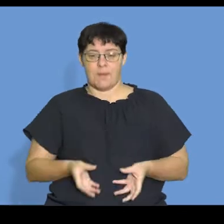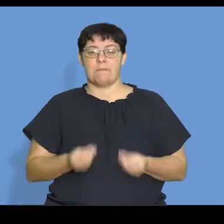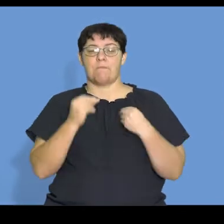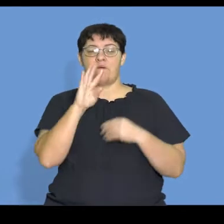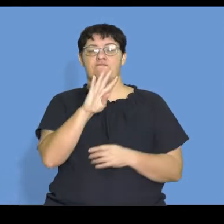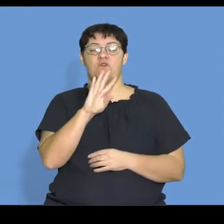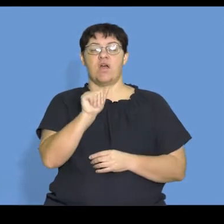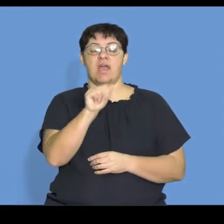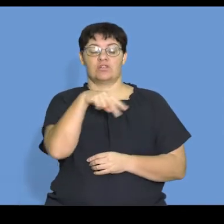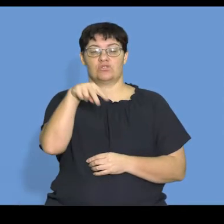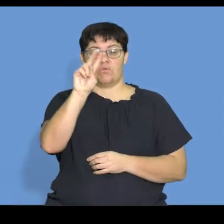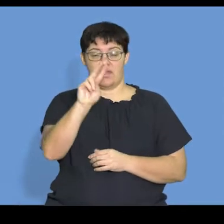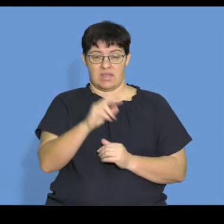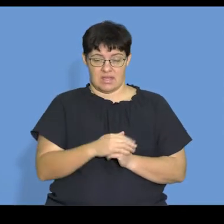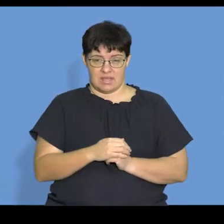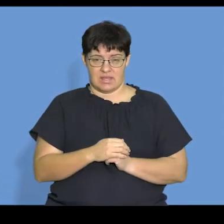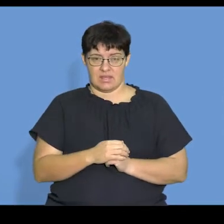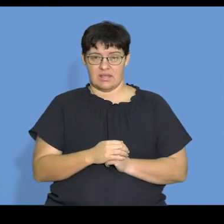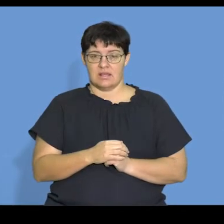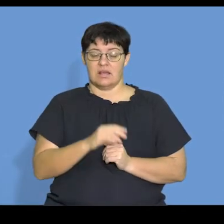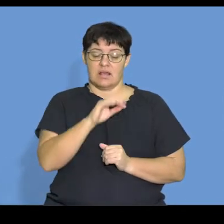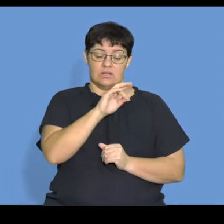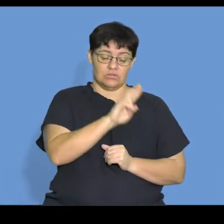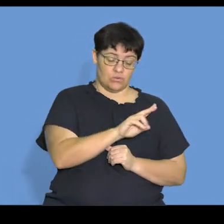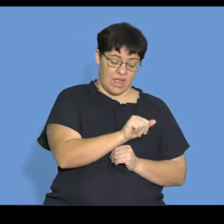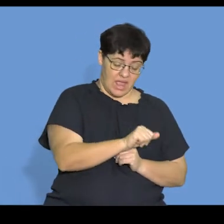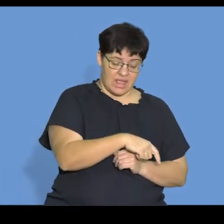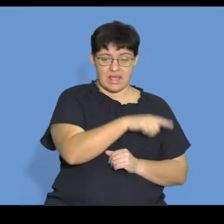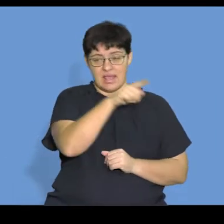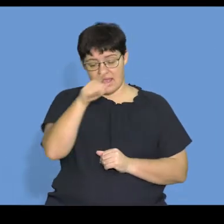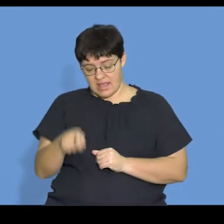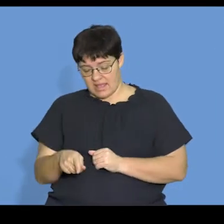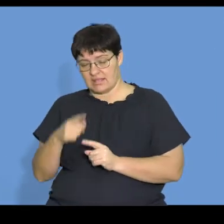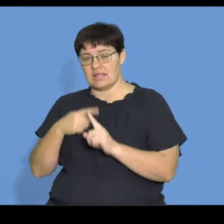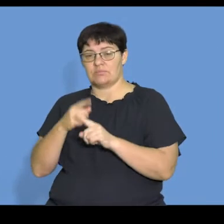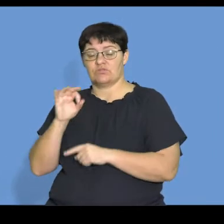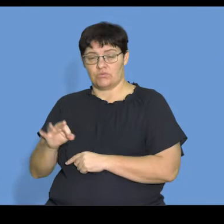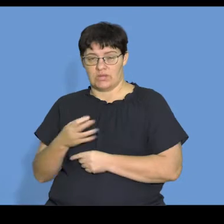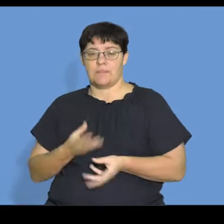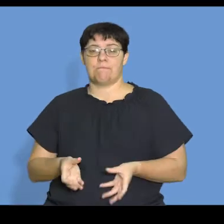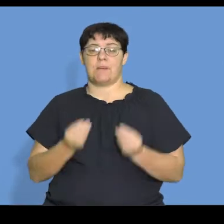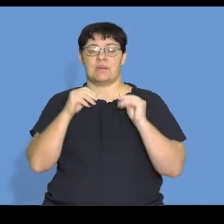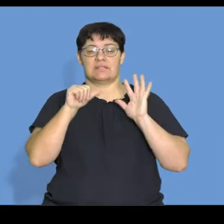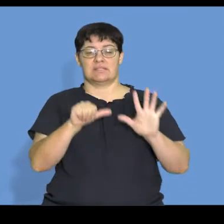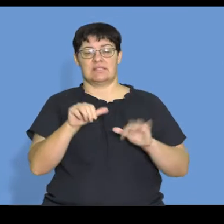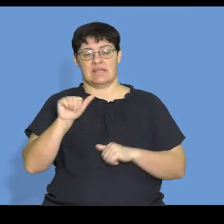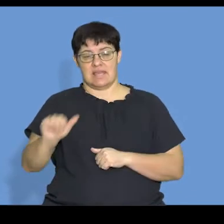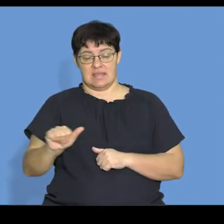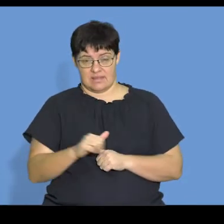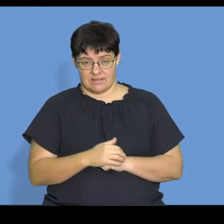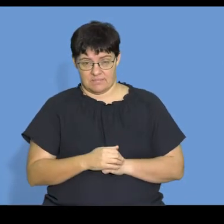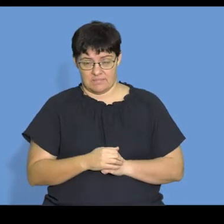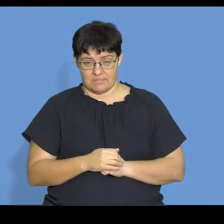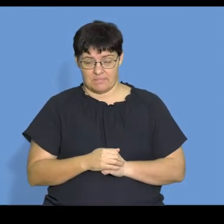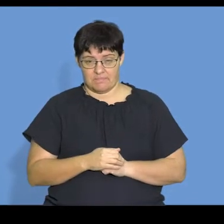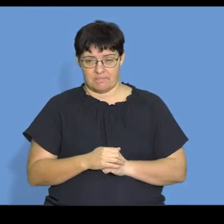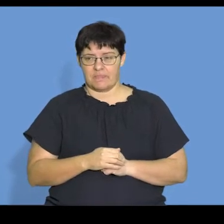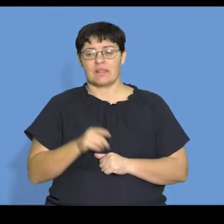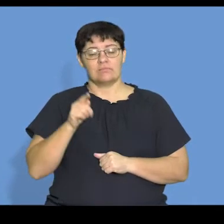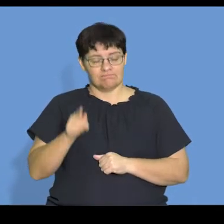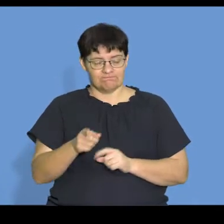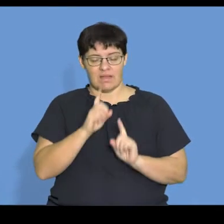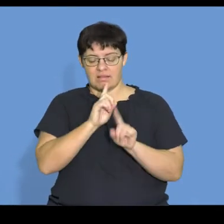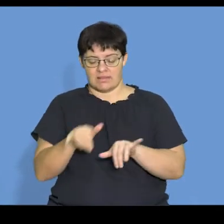4a squared. I multiply the 2a with the 3, it will give me 6a. And that